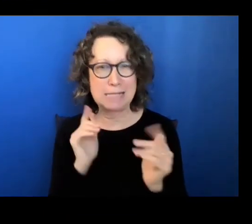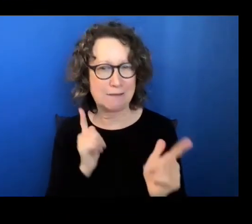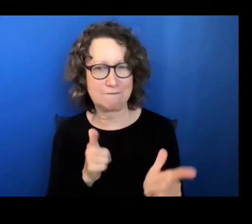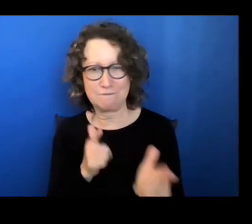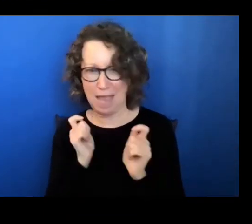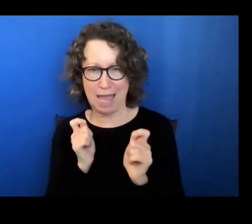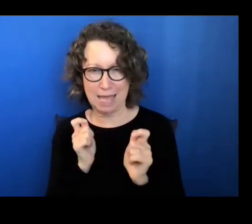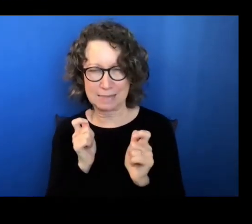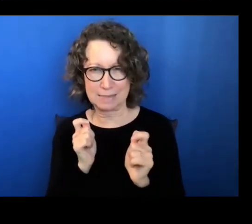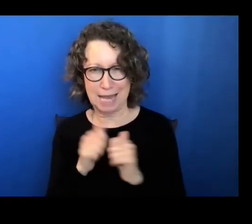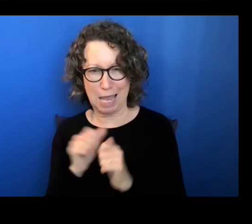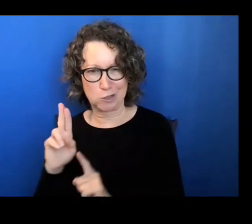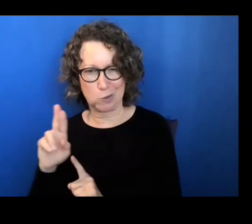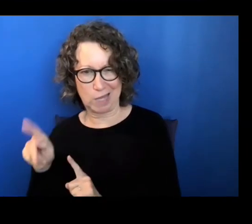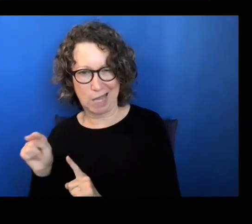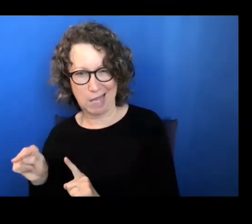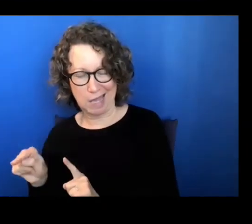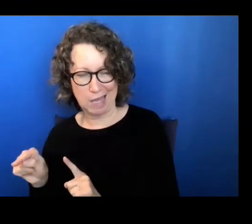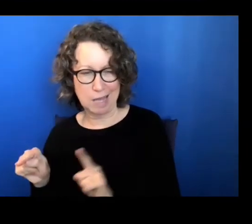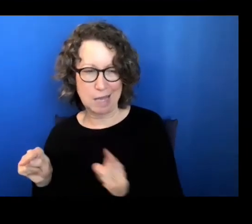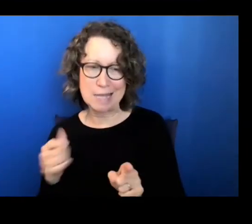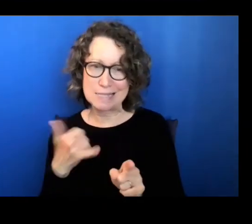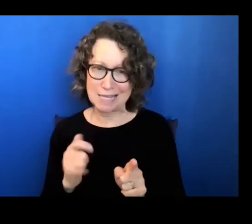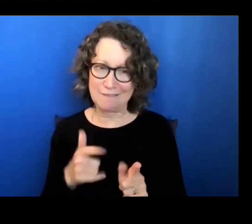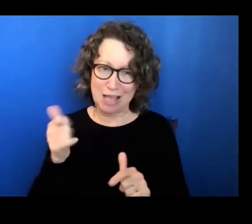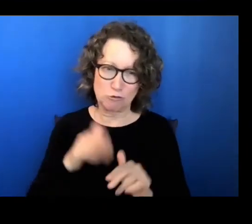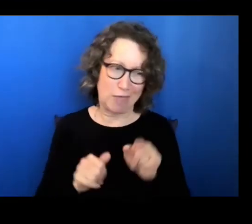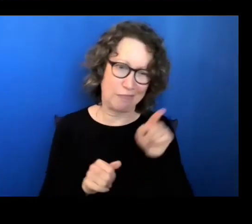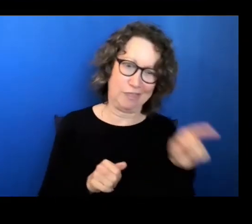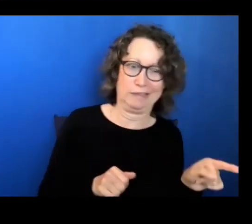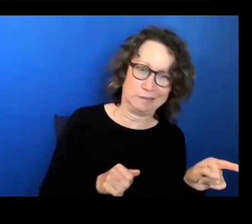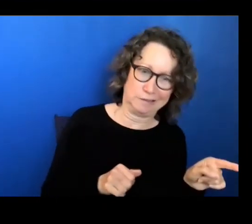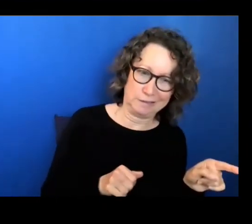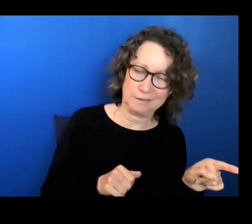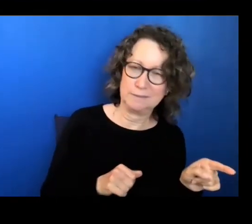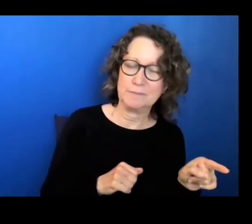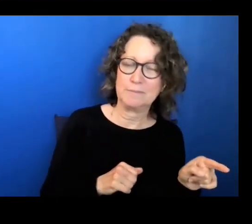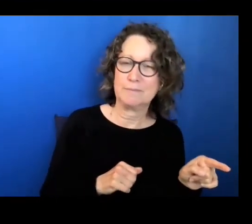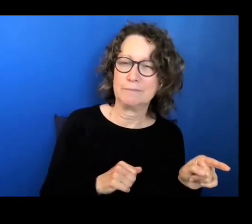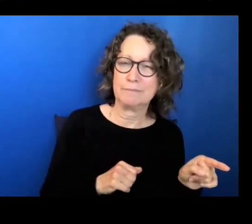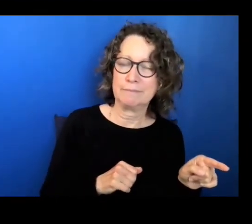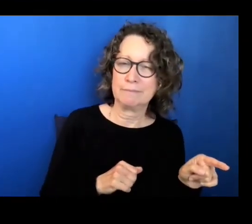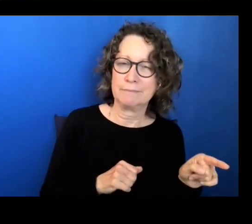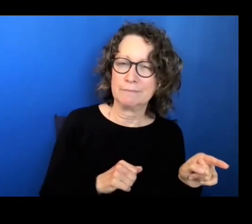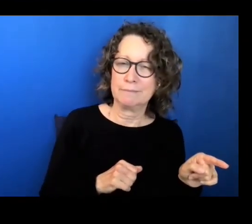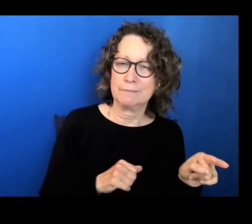fast as the UK variant, it's still faster than the other one. And